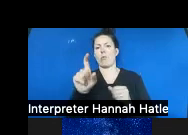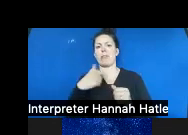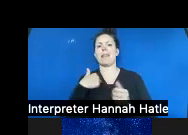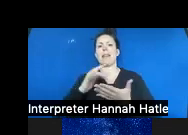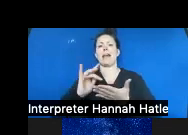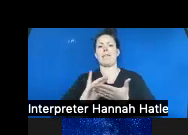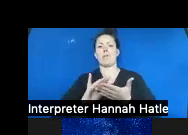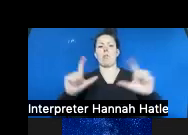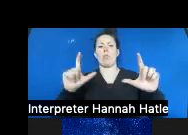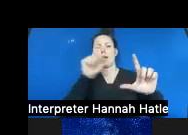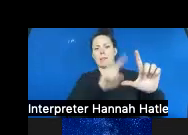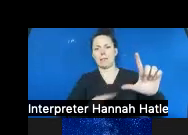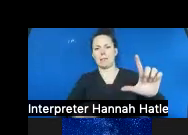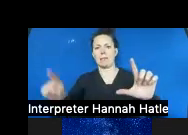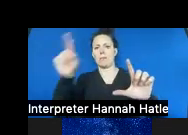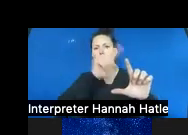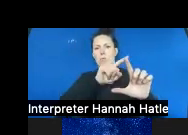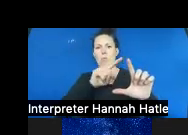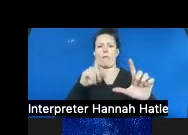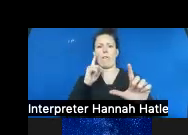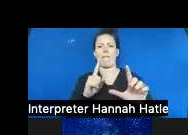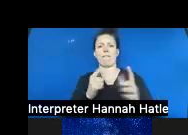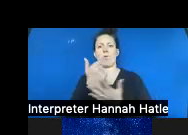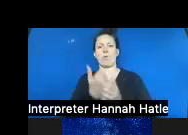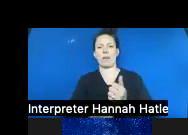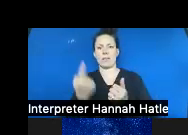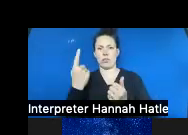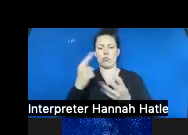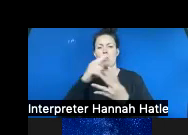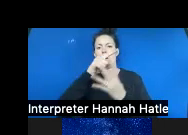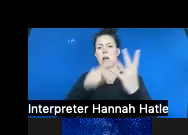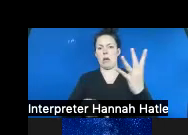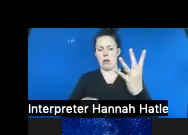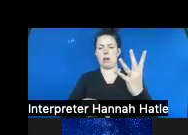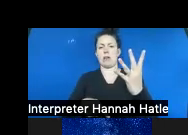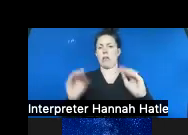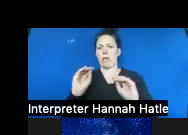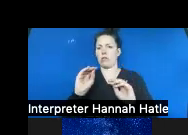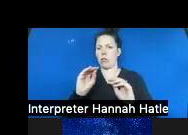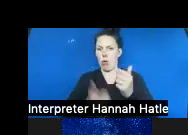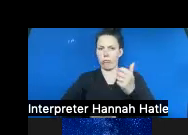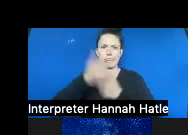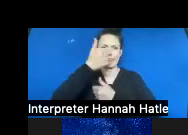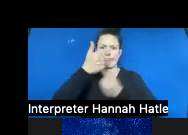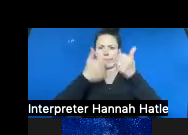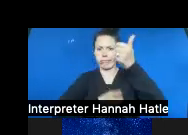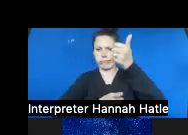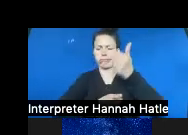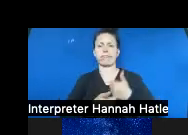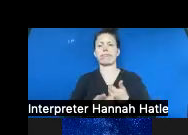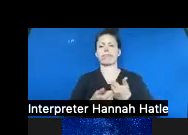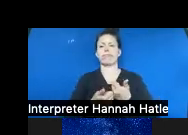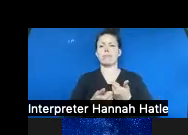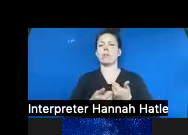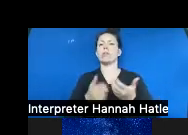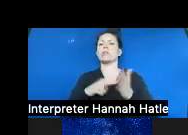intersecting in the intersections. So I do urge you to keep on learning and asking questions and finding that network so